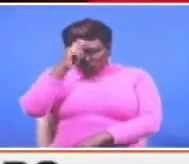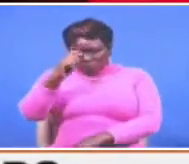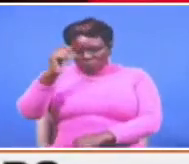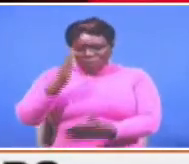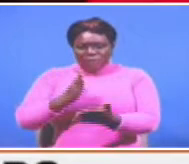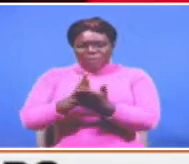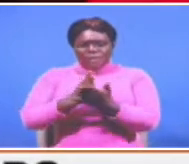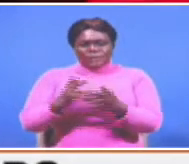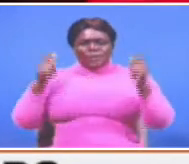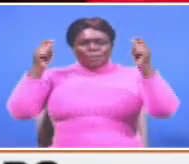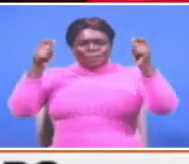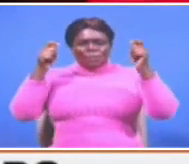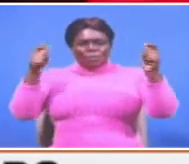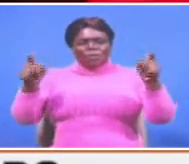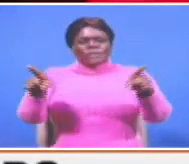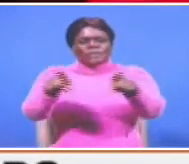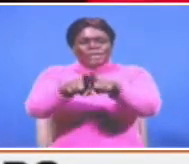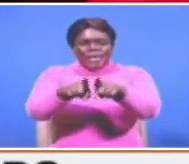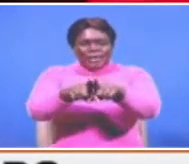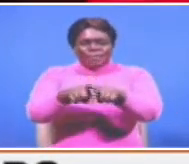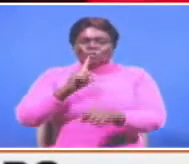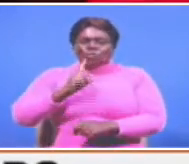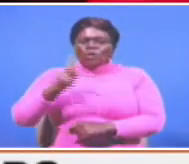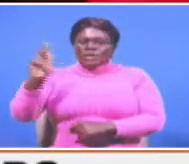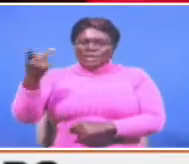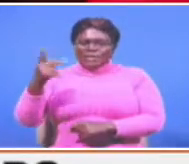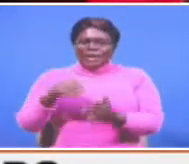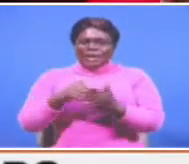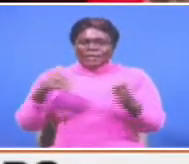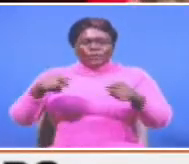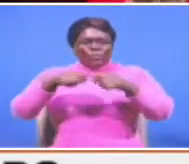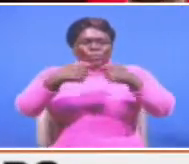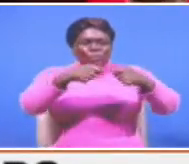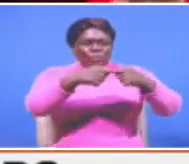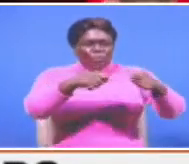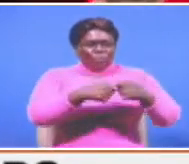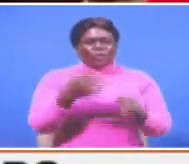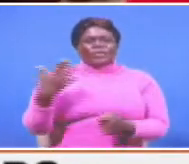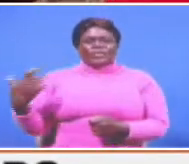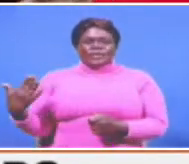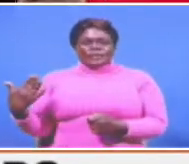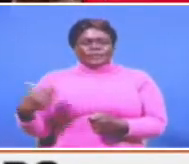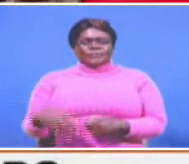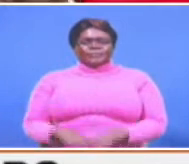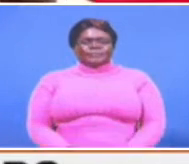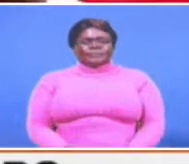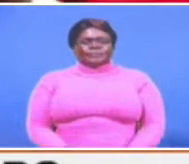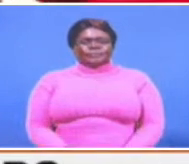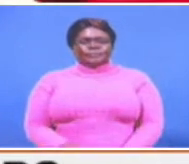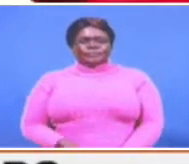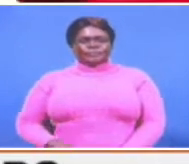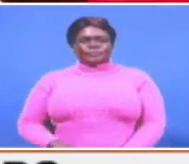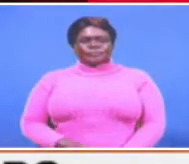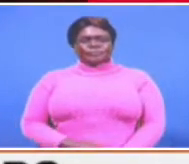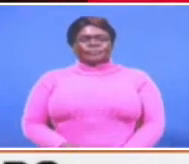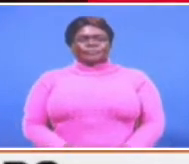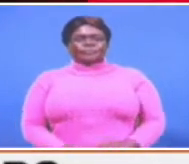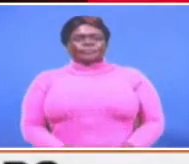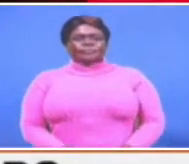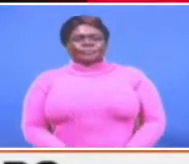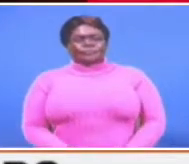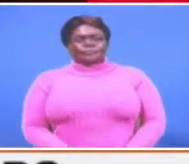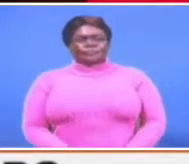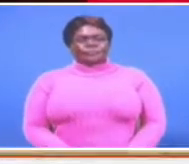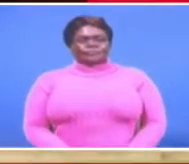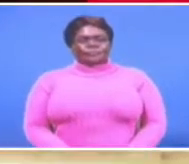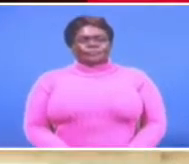right of protesters, but also has cautioned Kenyans against destruction of property. Willie Lusige, KT News, Jaramogi